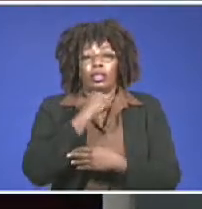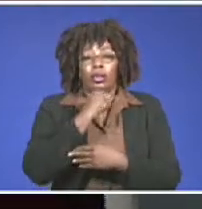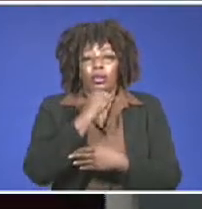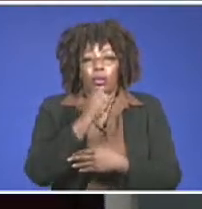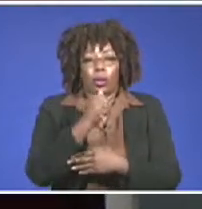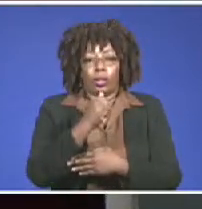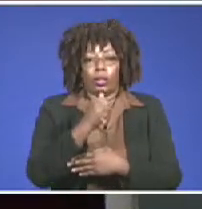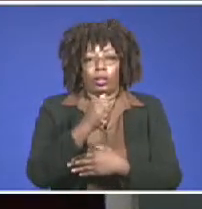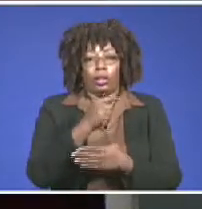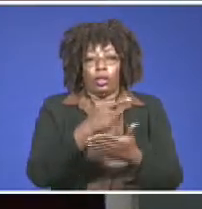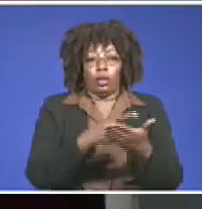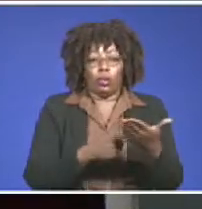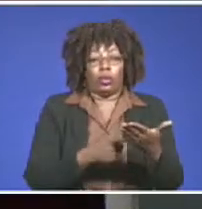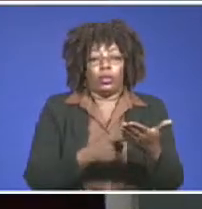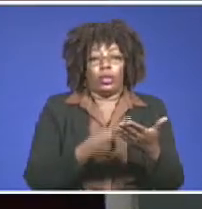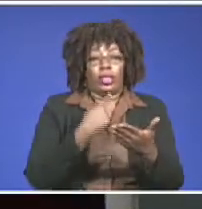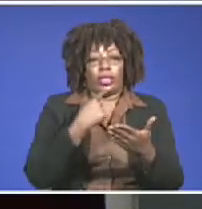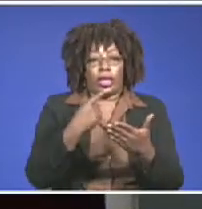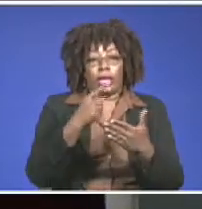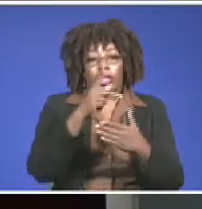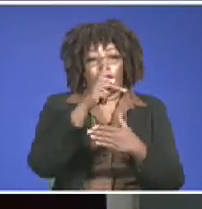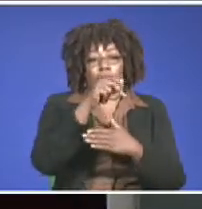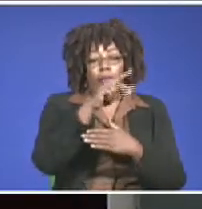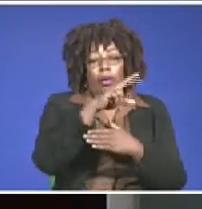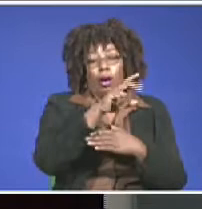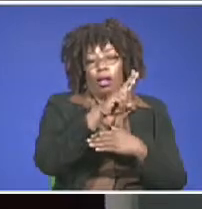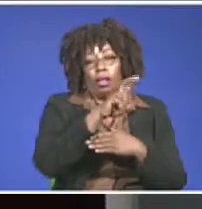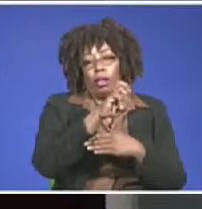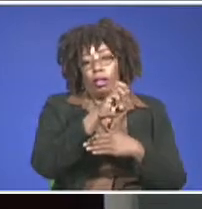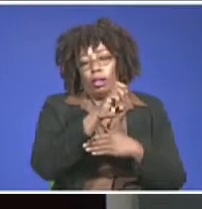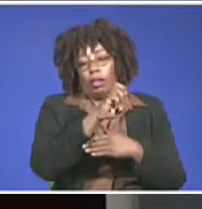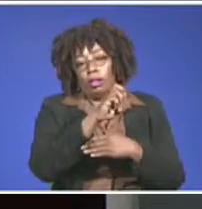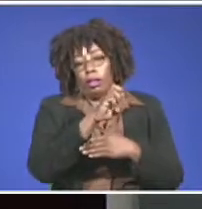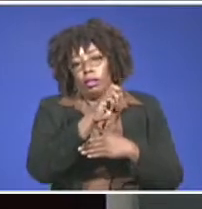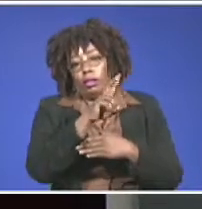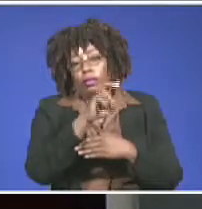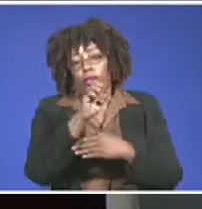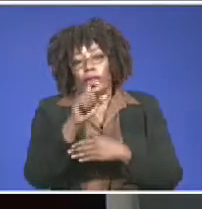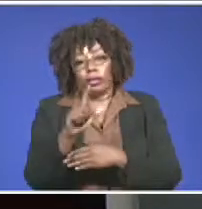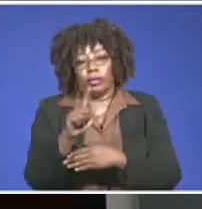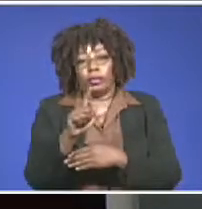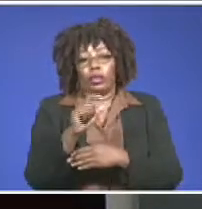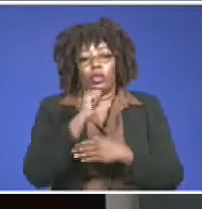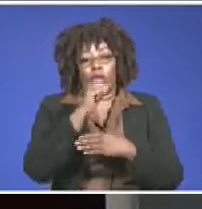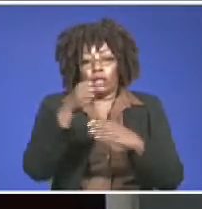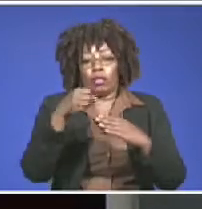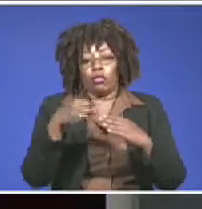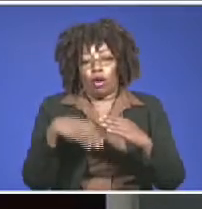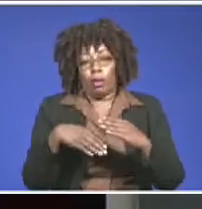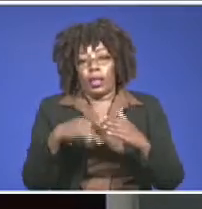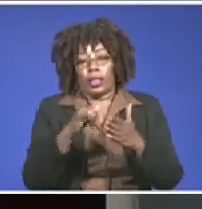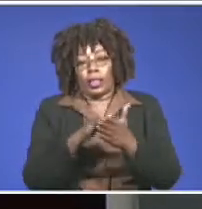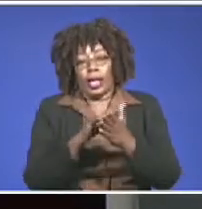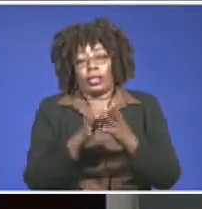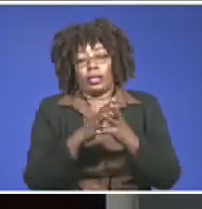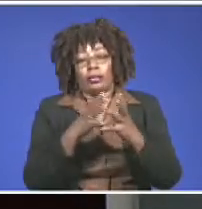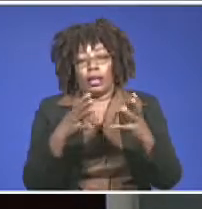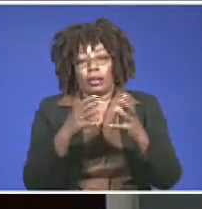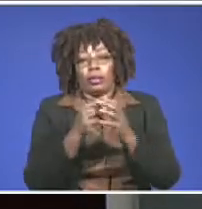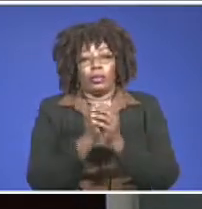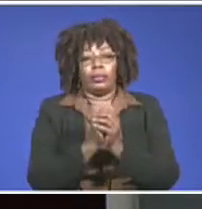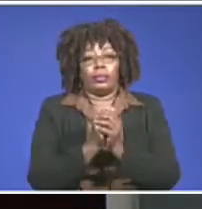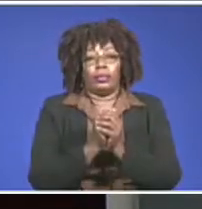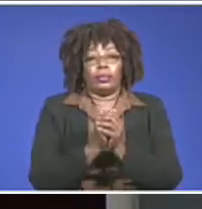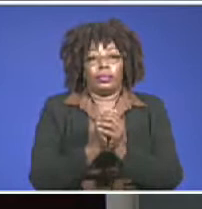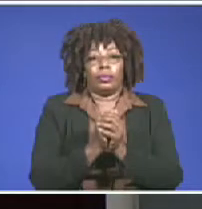the what we call the par level. We don't like to drop below a certain amount. We have dropped below that amount, and